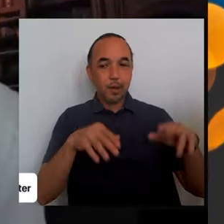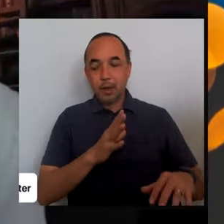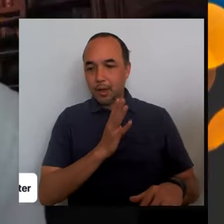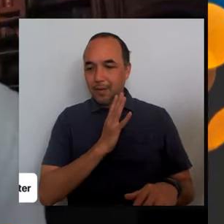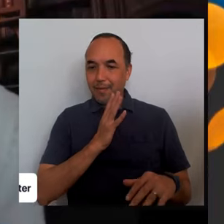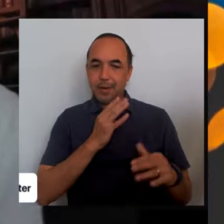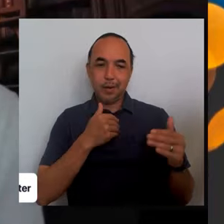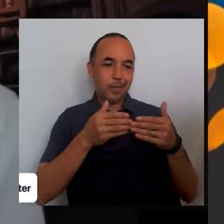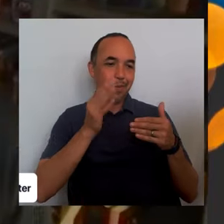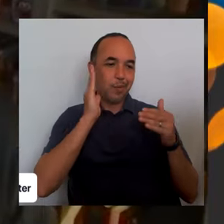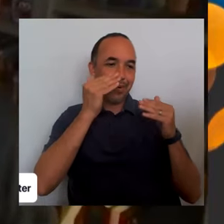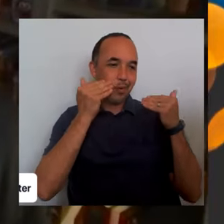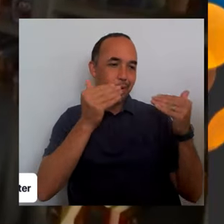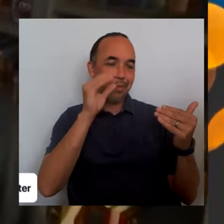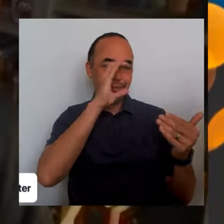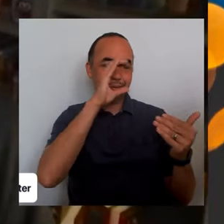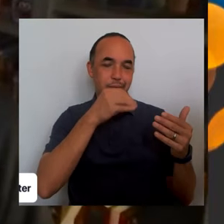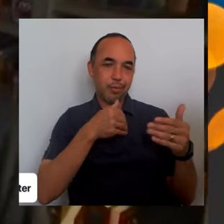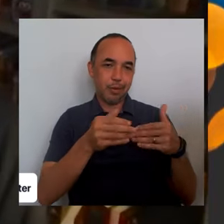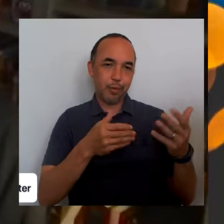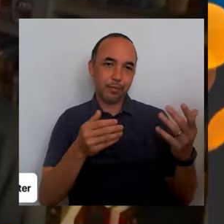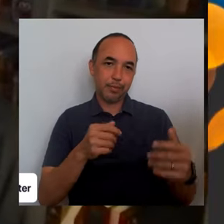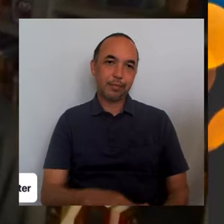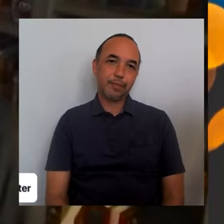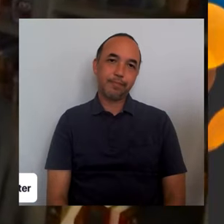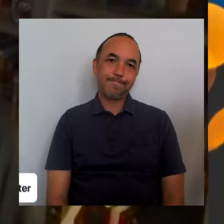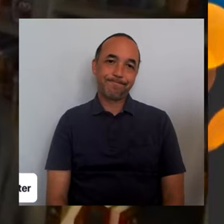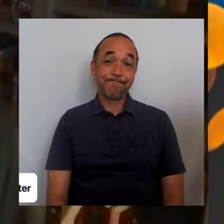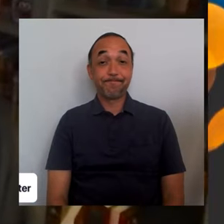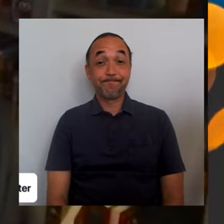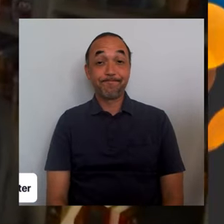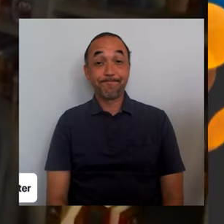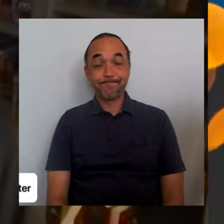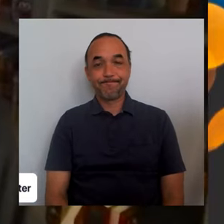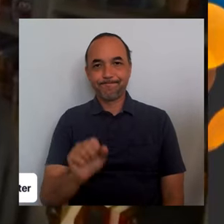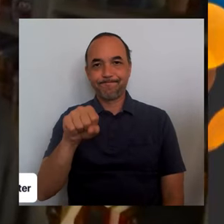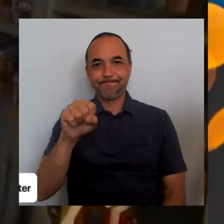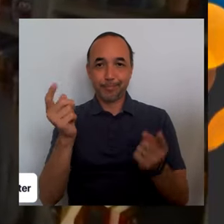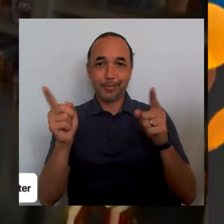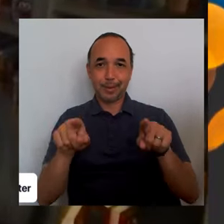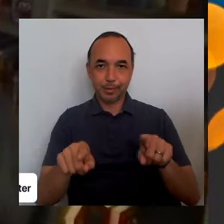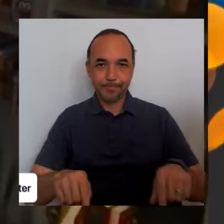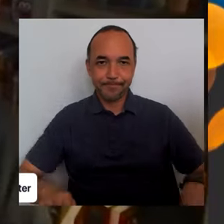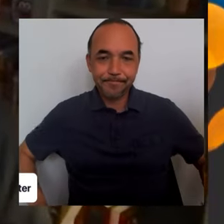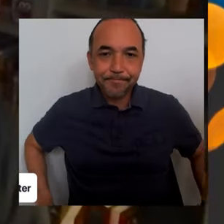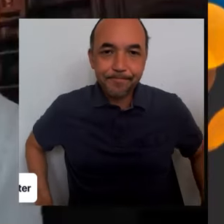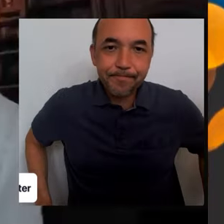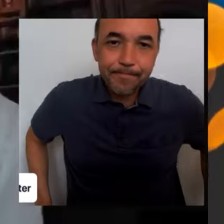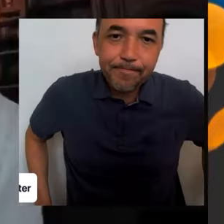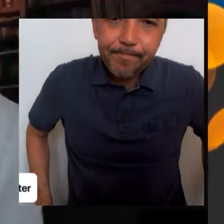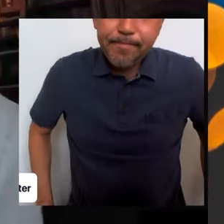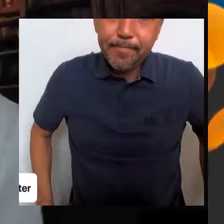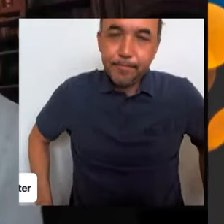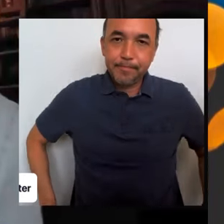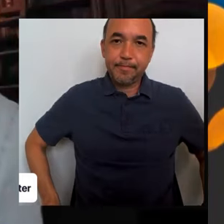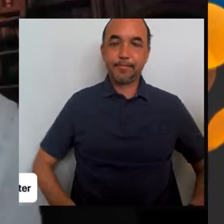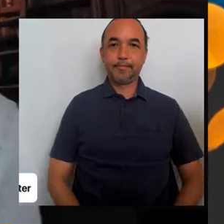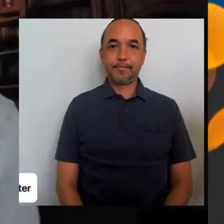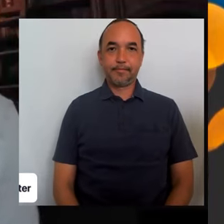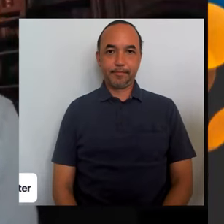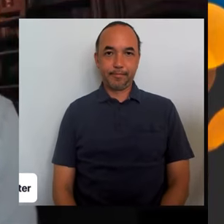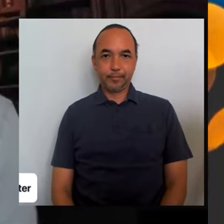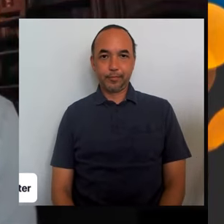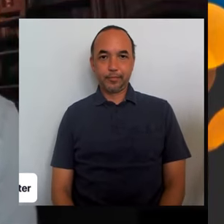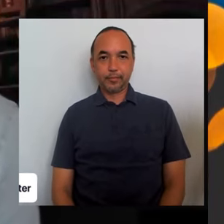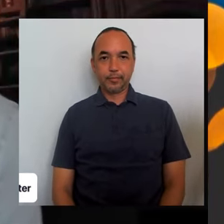here and do it. But yeah, that has happened. Mm-hmm. I'm just